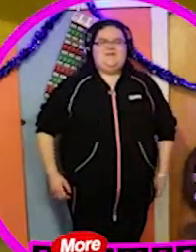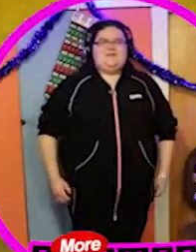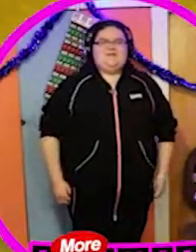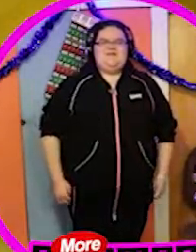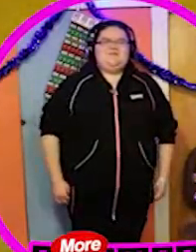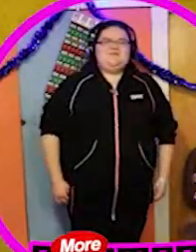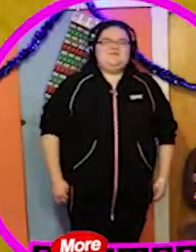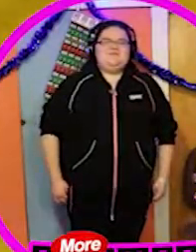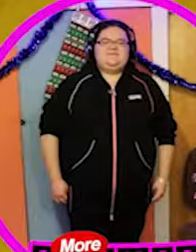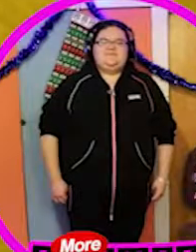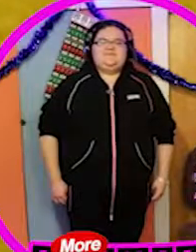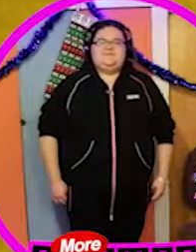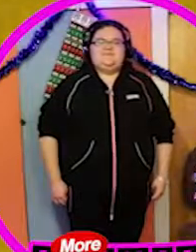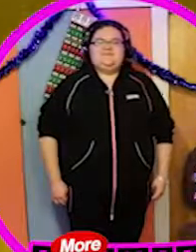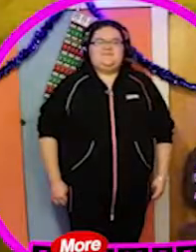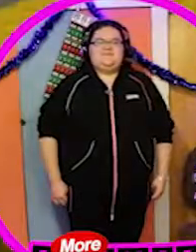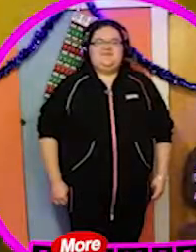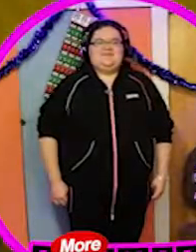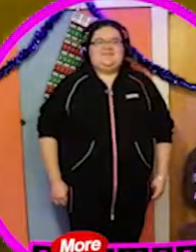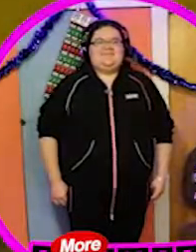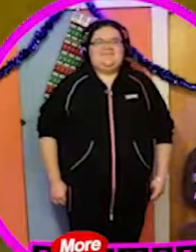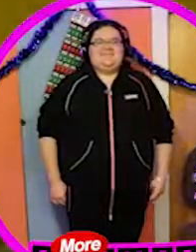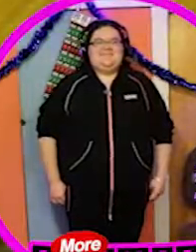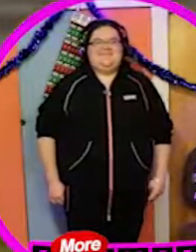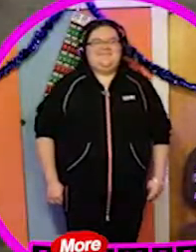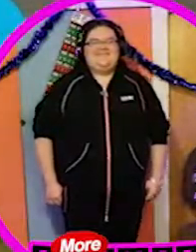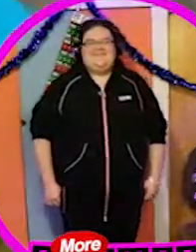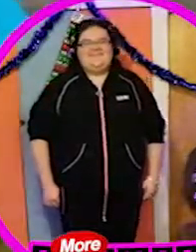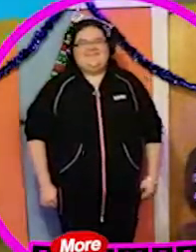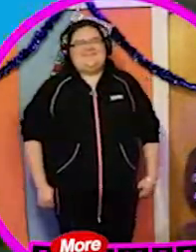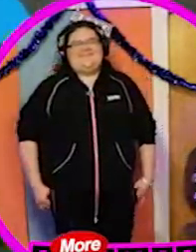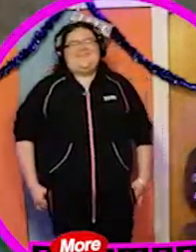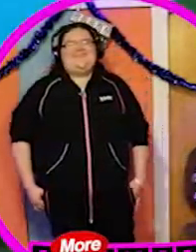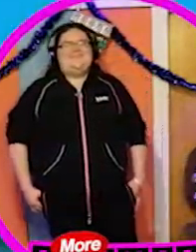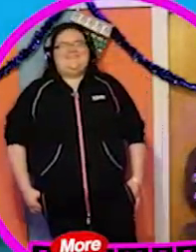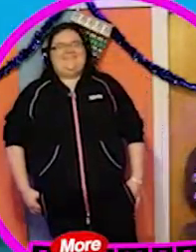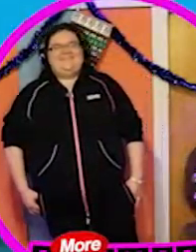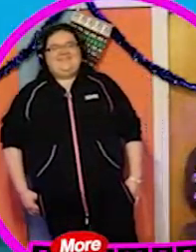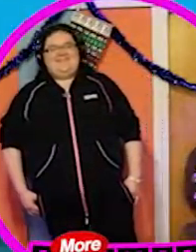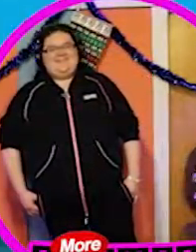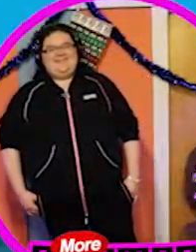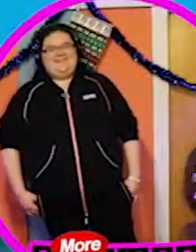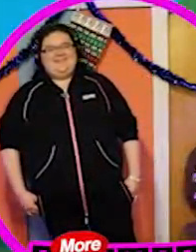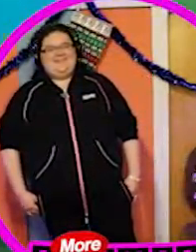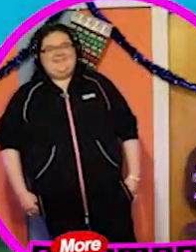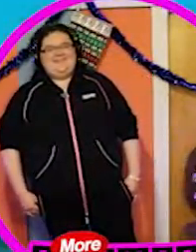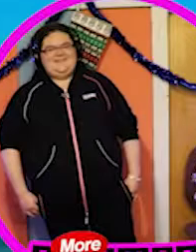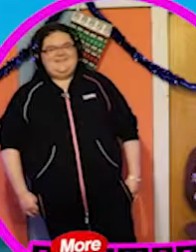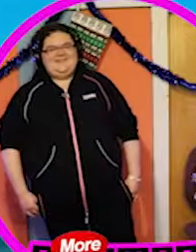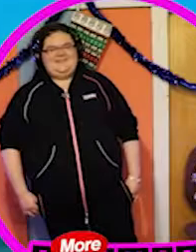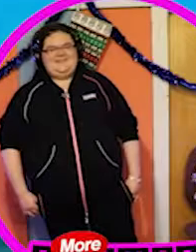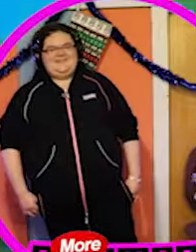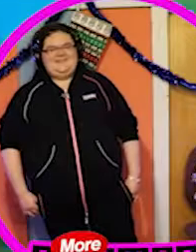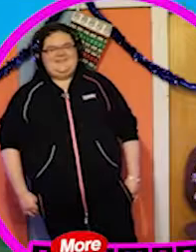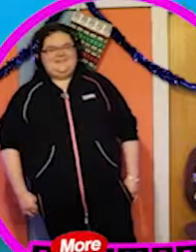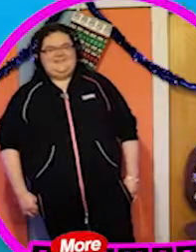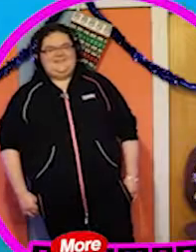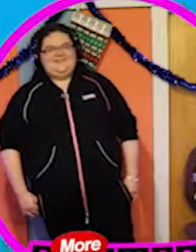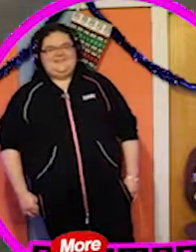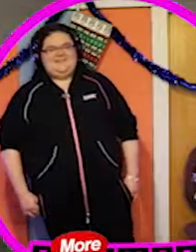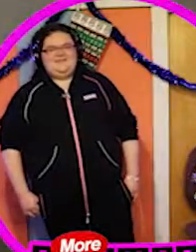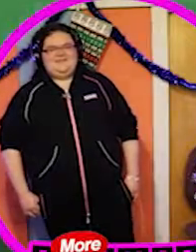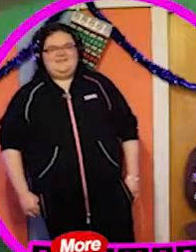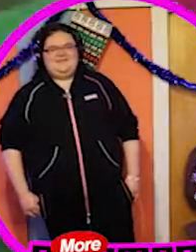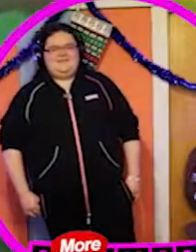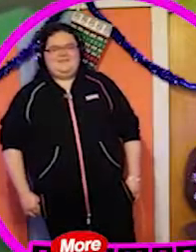side. Just go, yeah, that way, yeah. Did you not watch the guy? Did you not watch that boy deflect? No, you can do it, Toby. Oh my fucking god! You can do it,